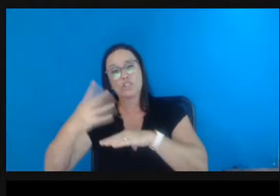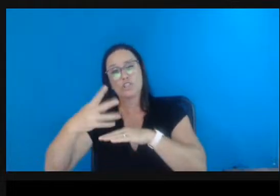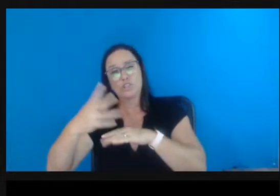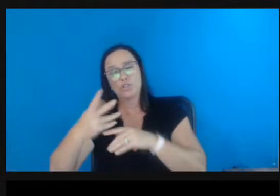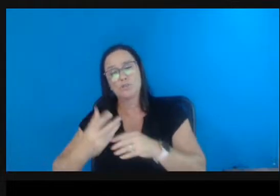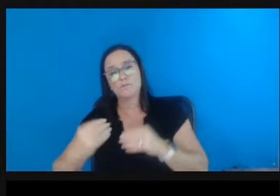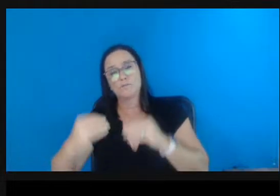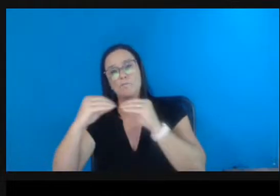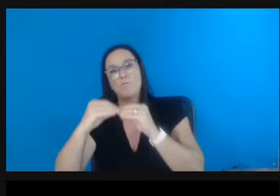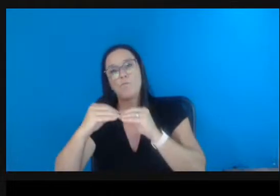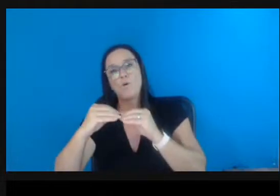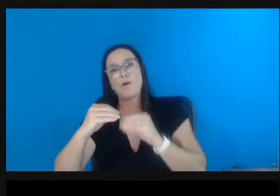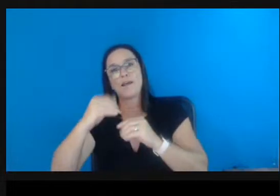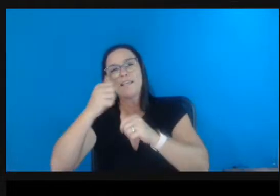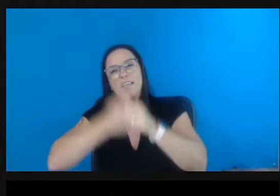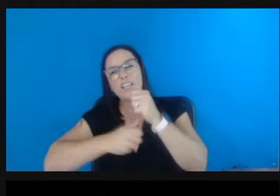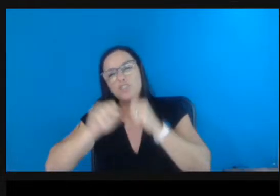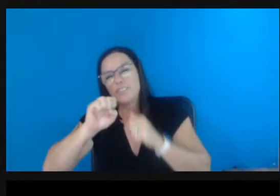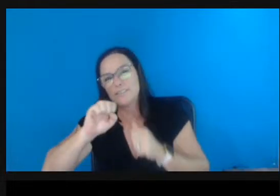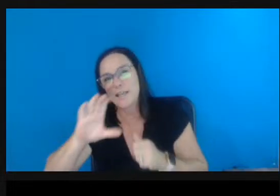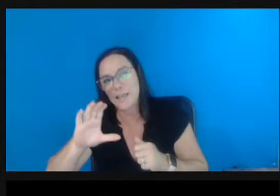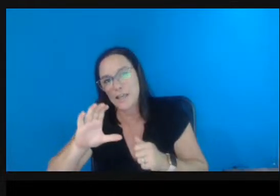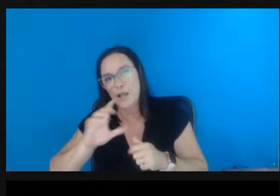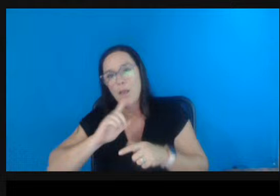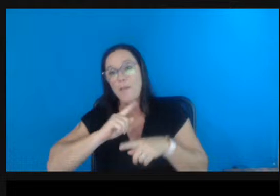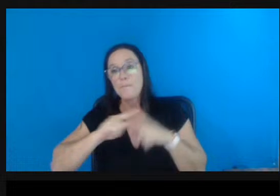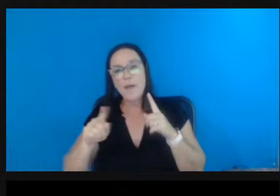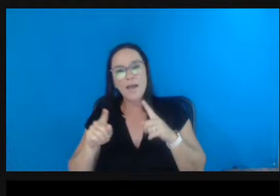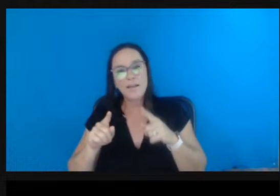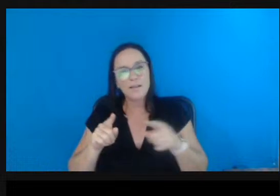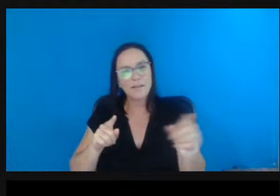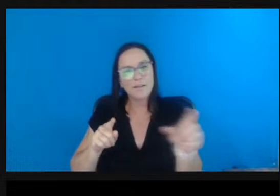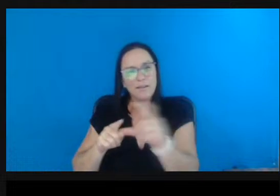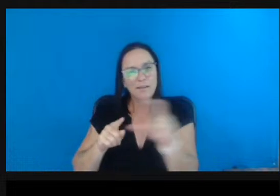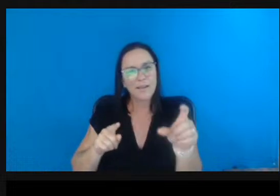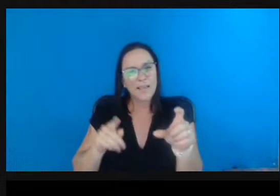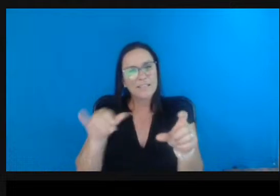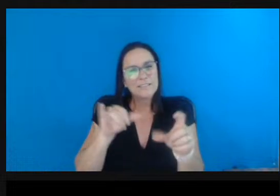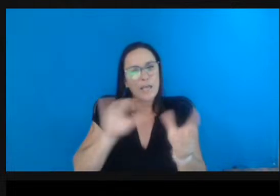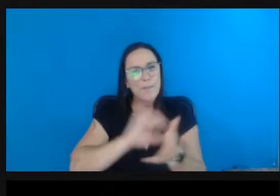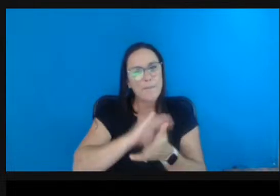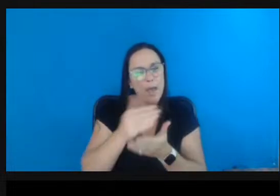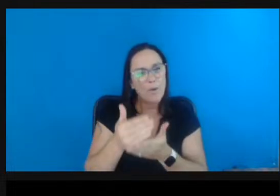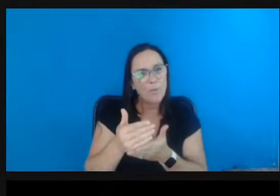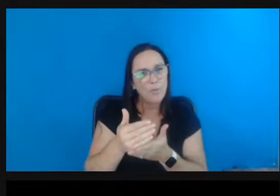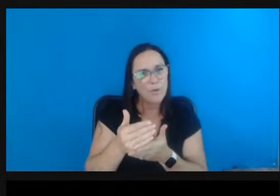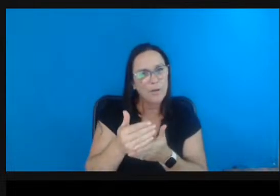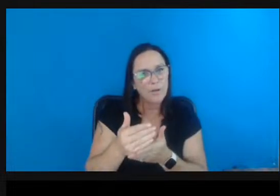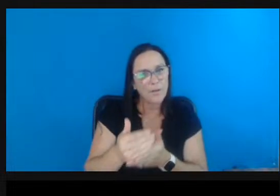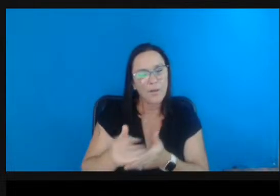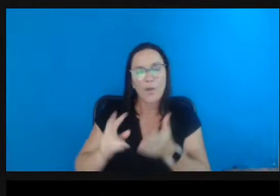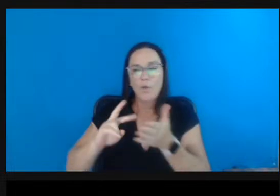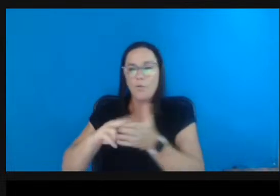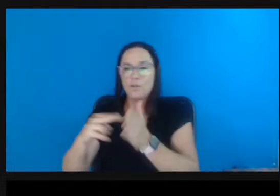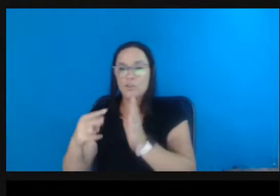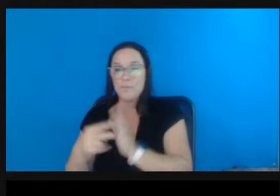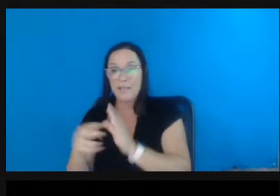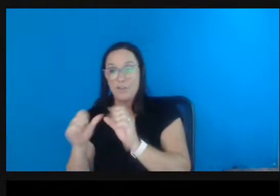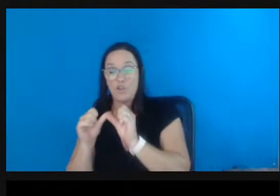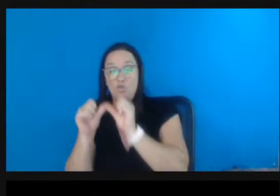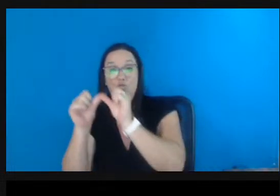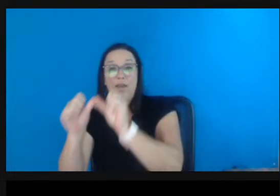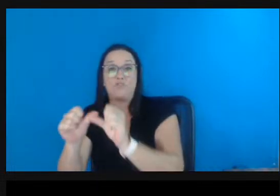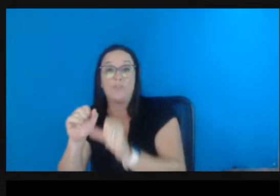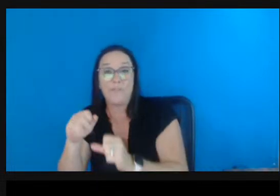per second, right? But in total, they're putting out the same amount, which means that overall, the duration of the episodes is